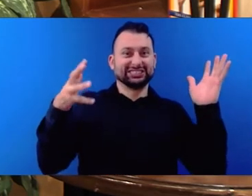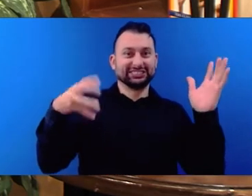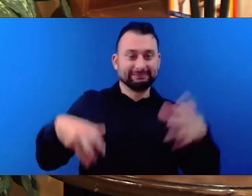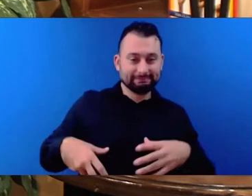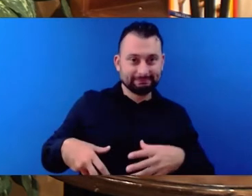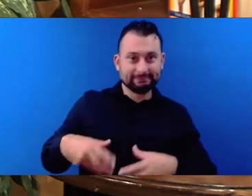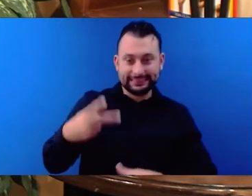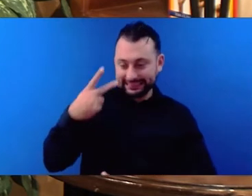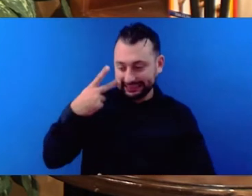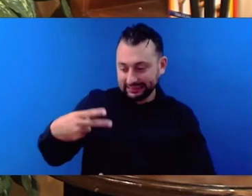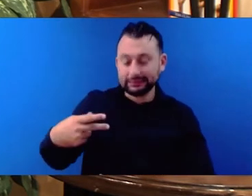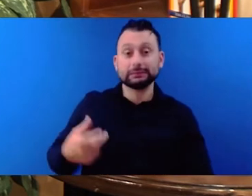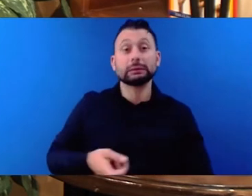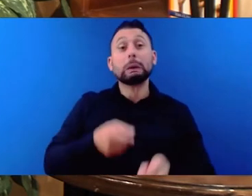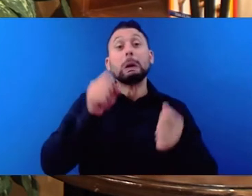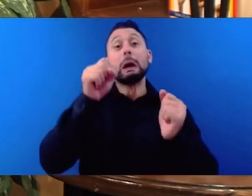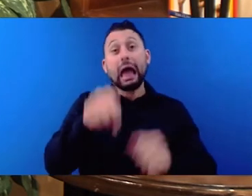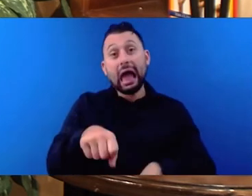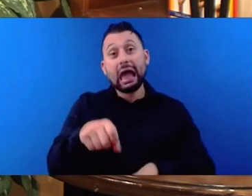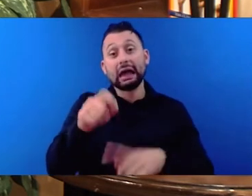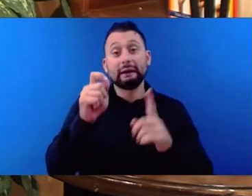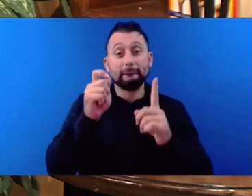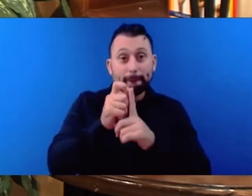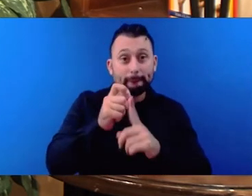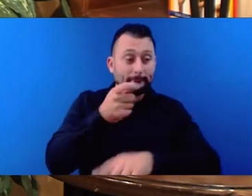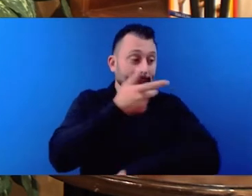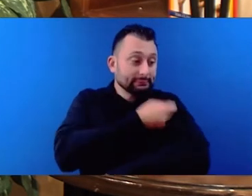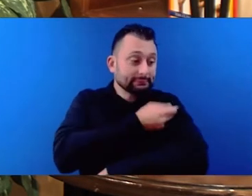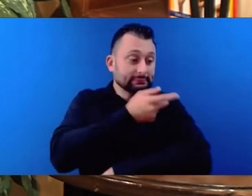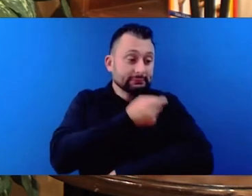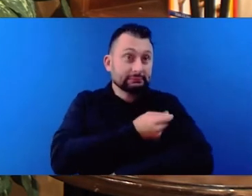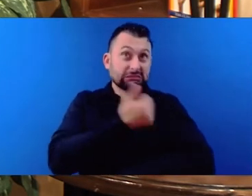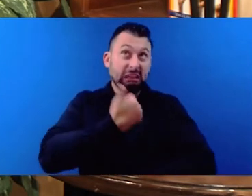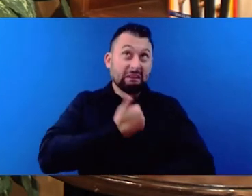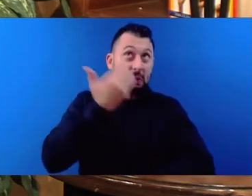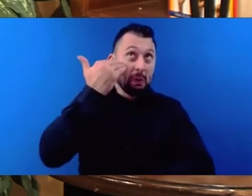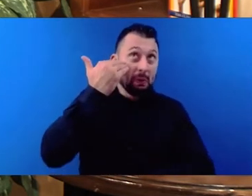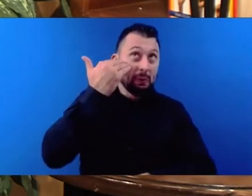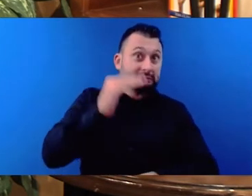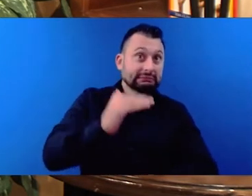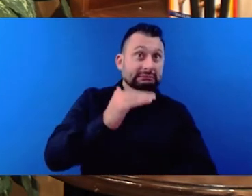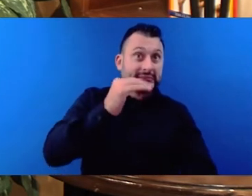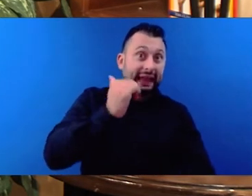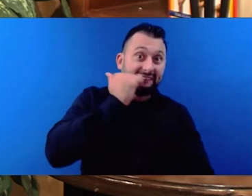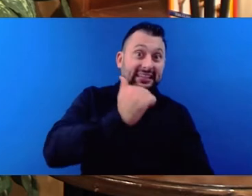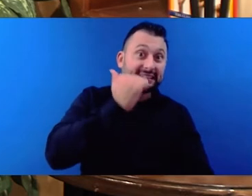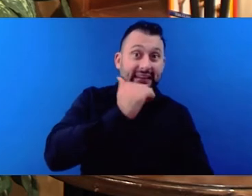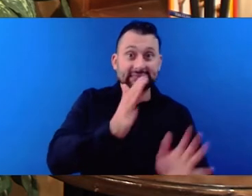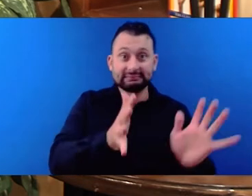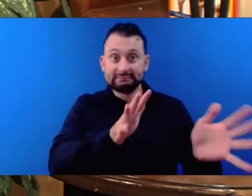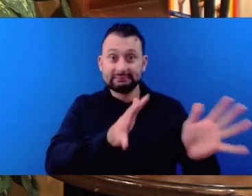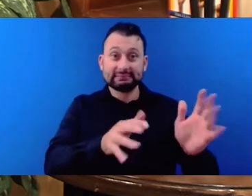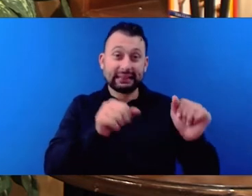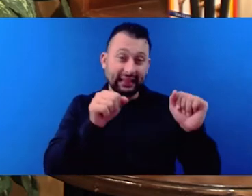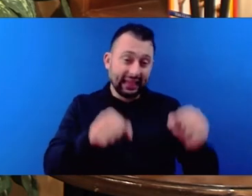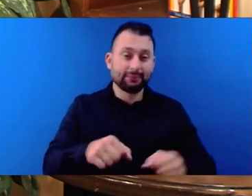themselves injections of insulin. Because insulin, when it's given, is injected right under the skin layer